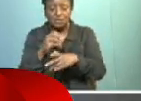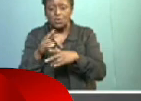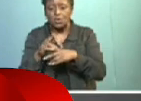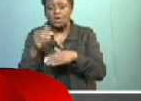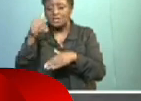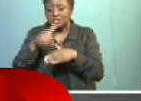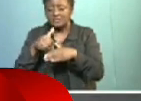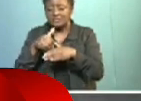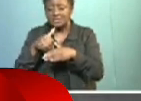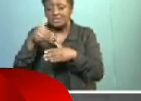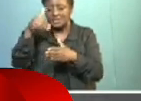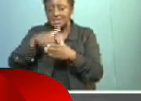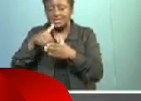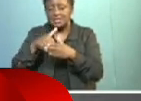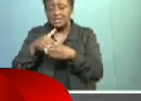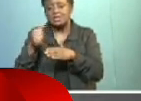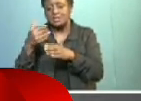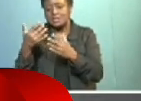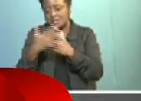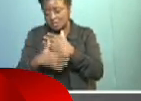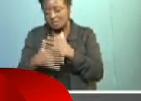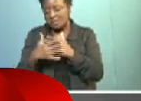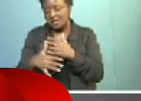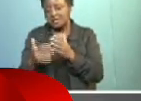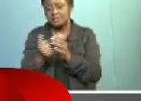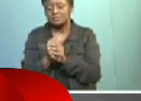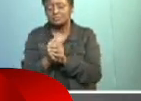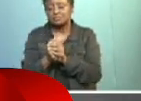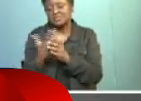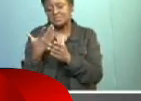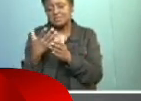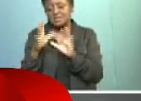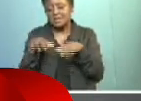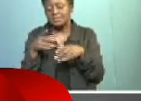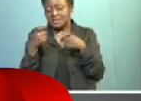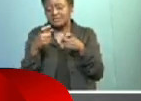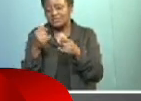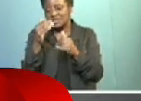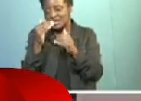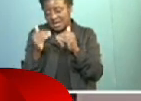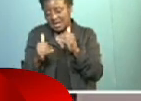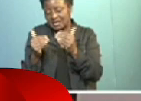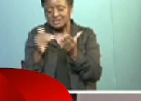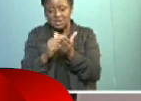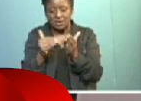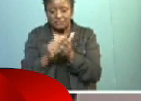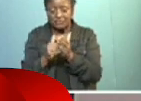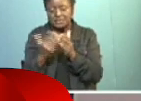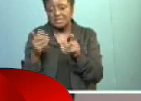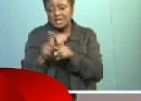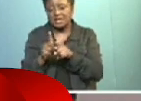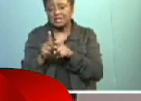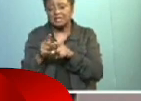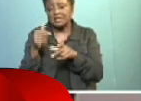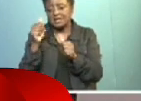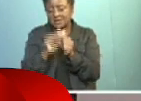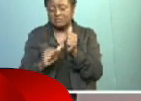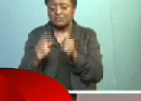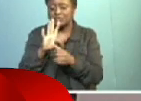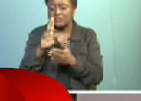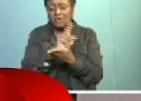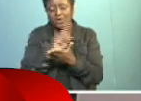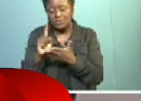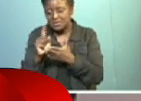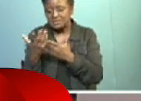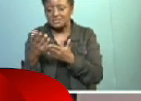be given less frequently, like say every 4 weeks. That can make it easier. You wouldn't have to remember to take a pill every day. And